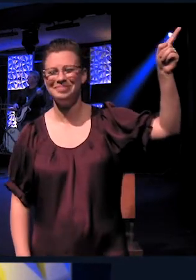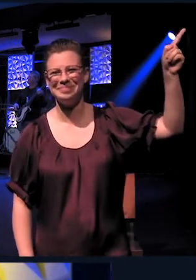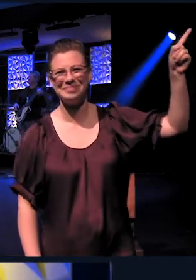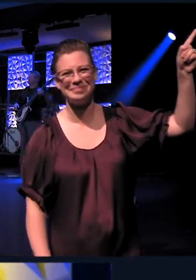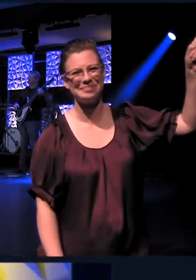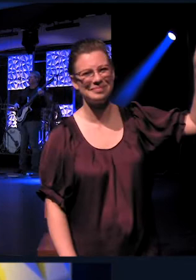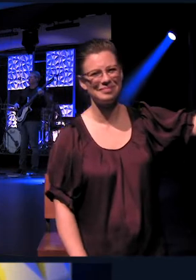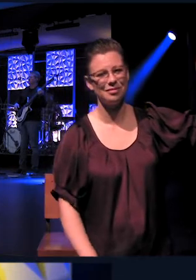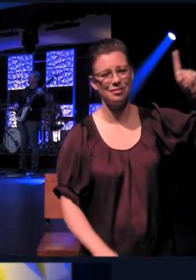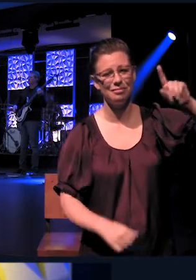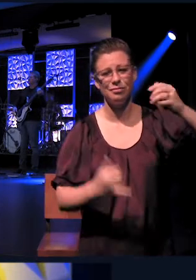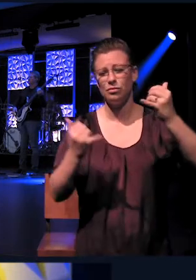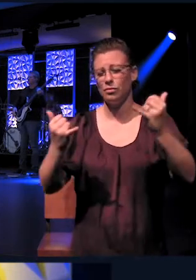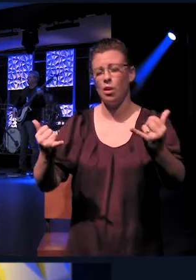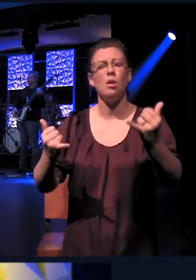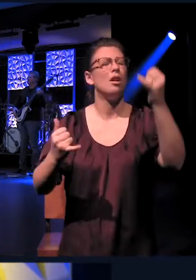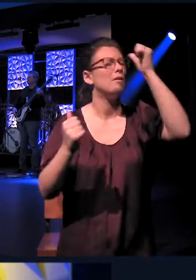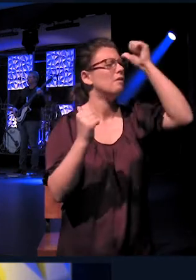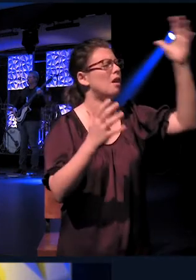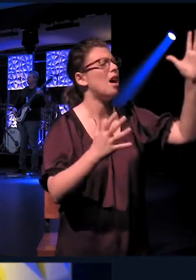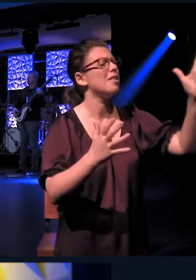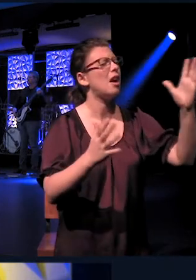We give you our attention today, Father.